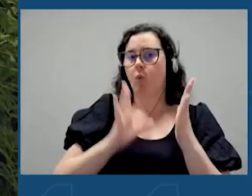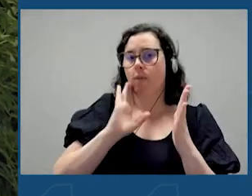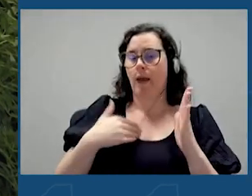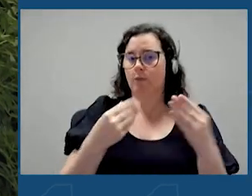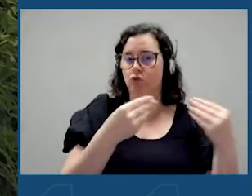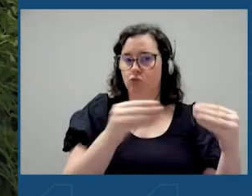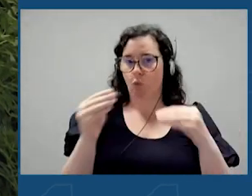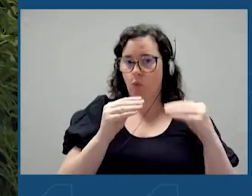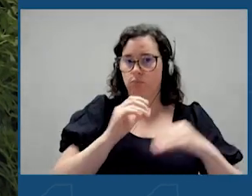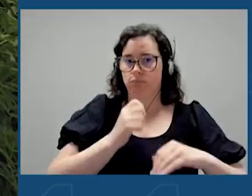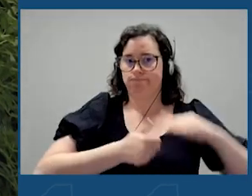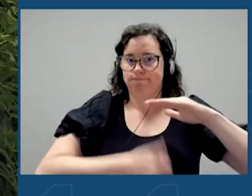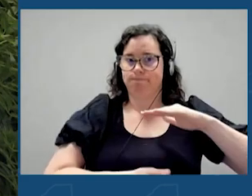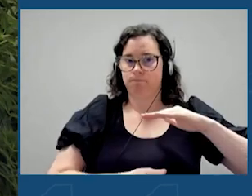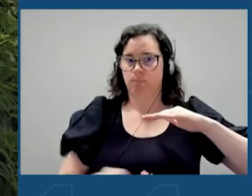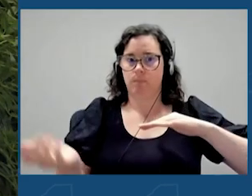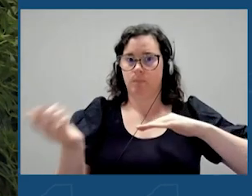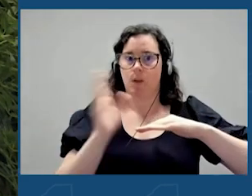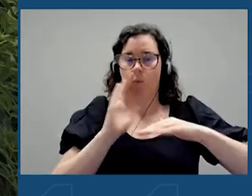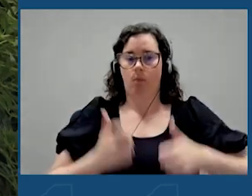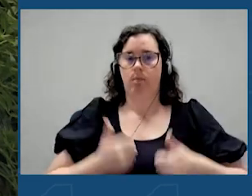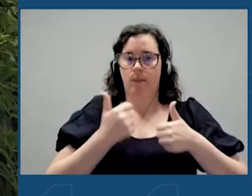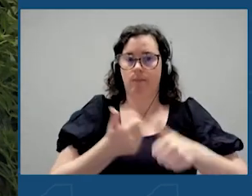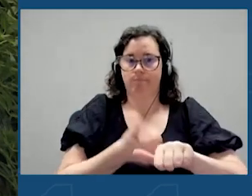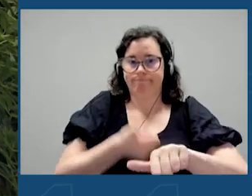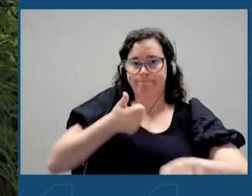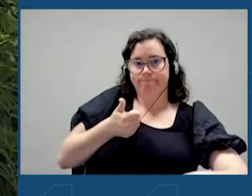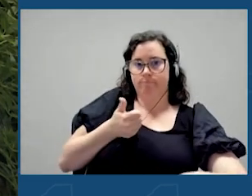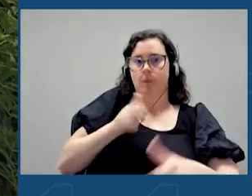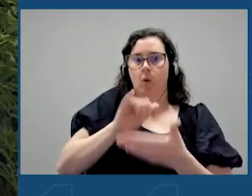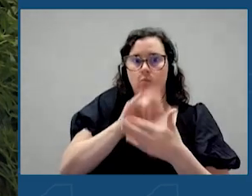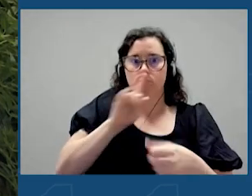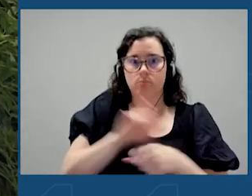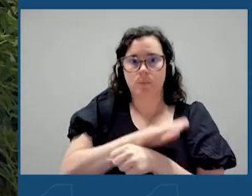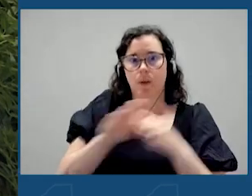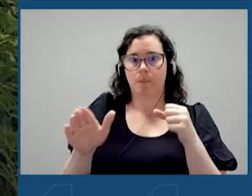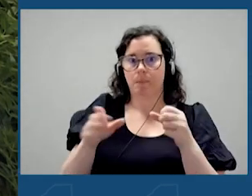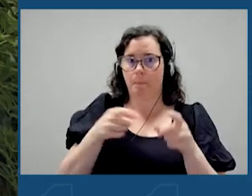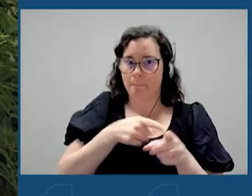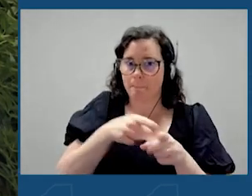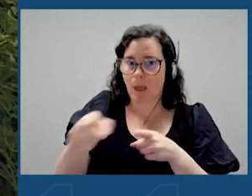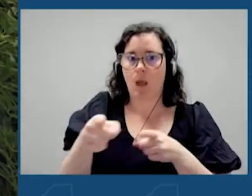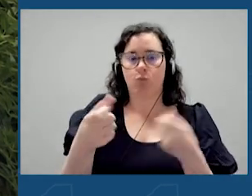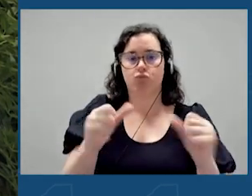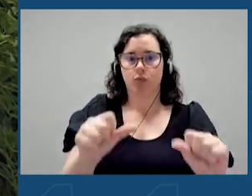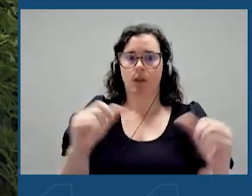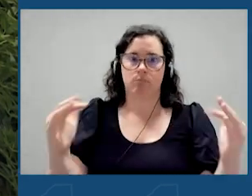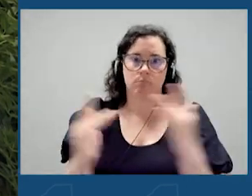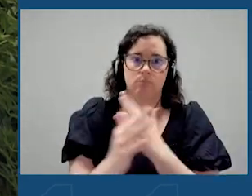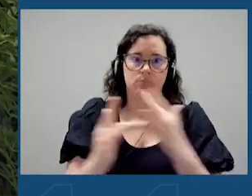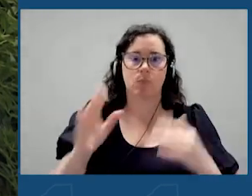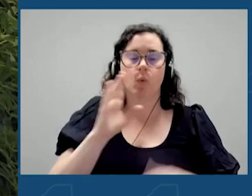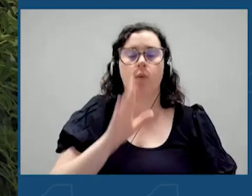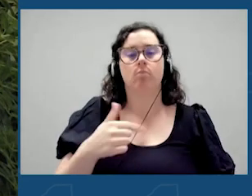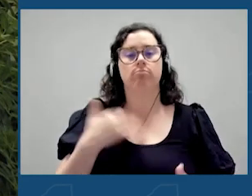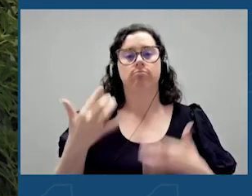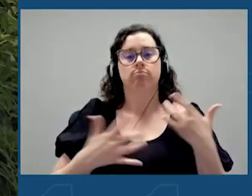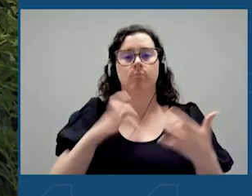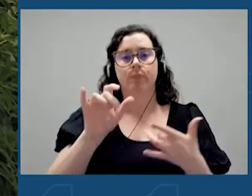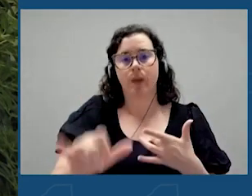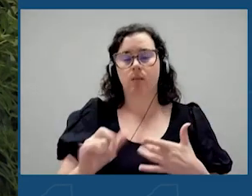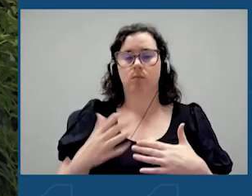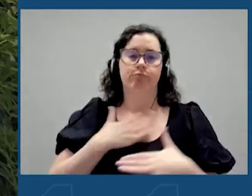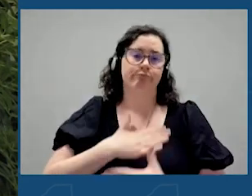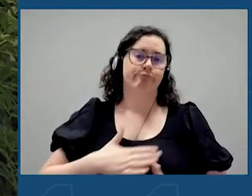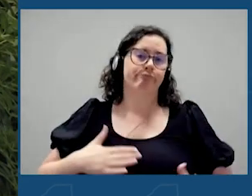they will live behind the store, so to speak, but that will activate our main street. So we're kind of excited about that. And recreation,